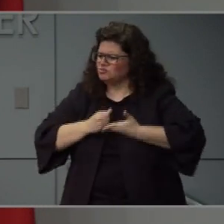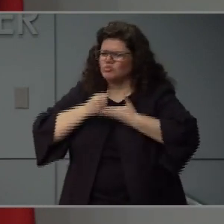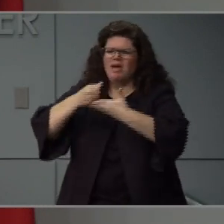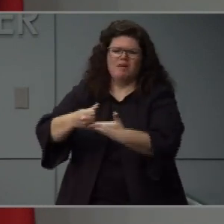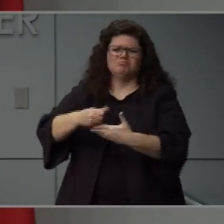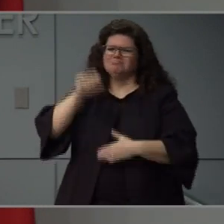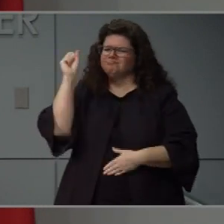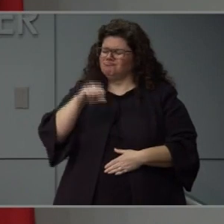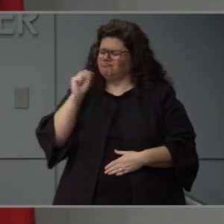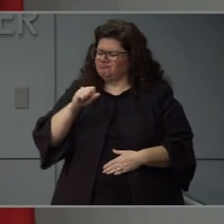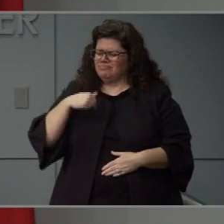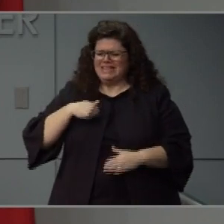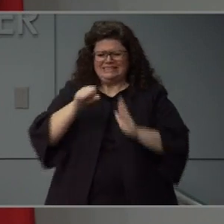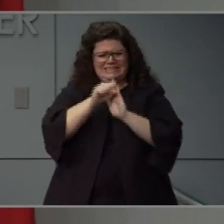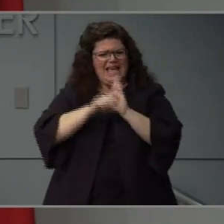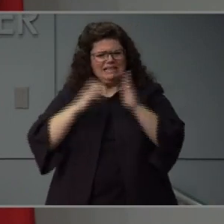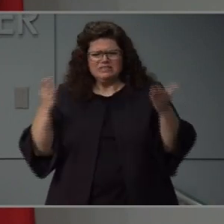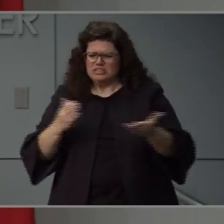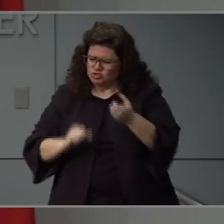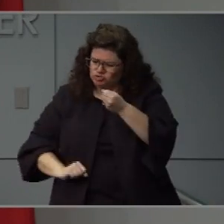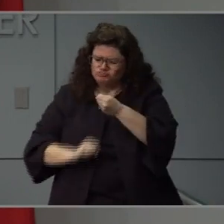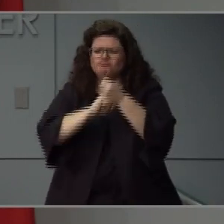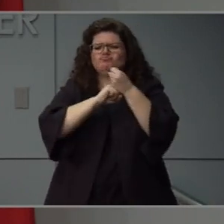from the state perspective.